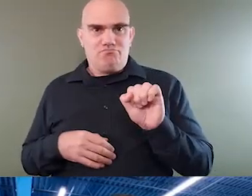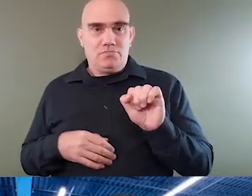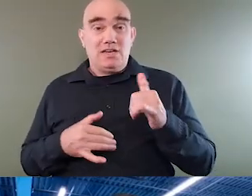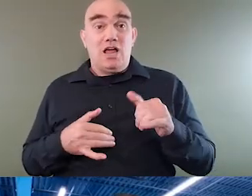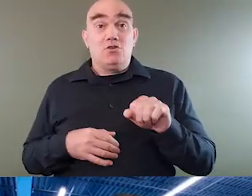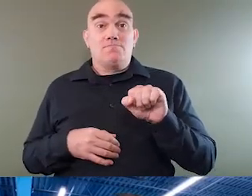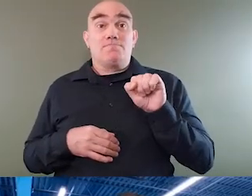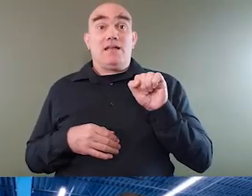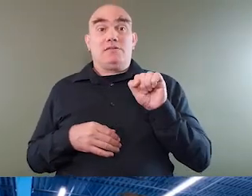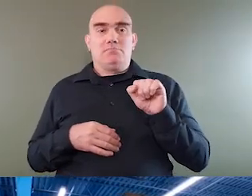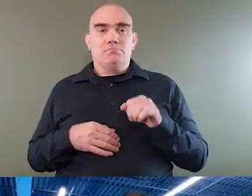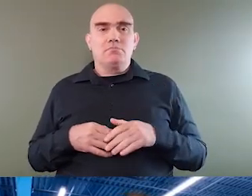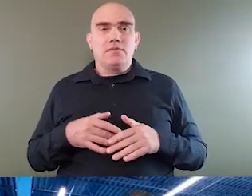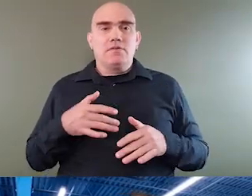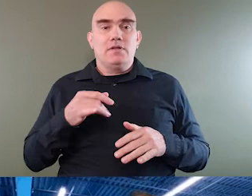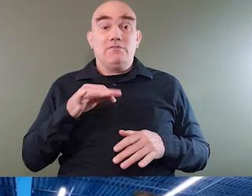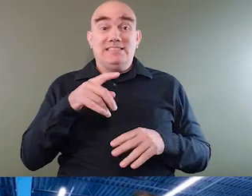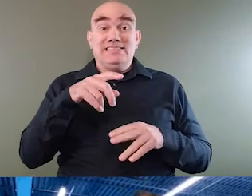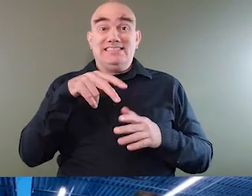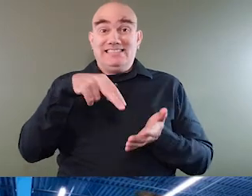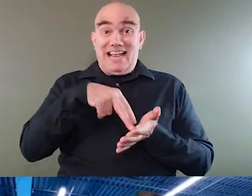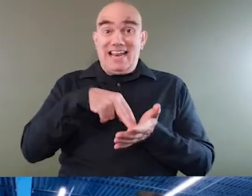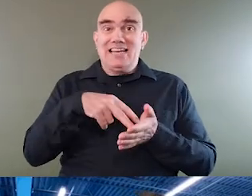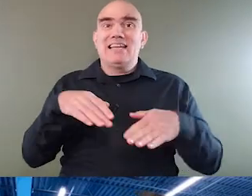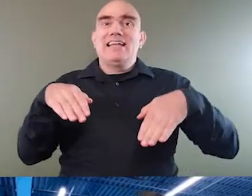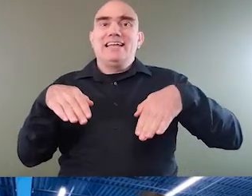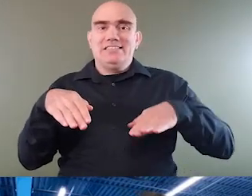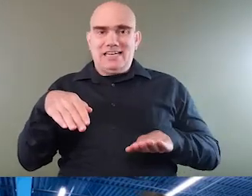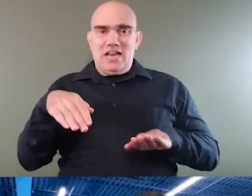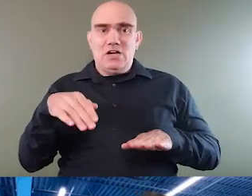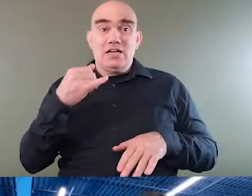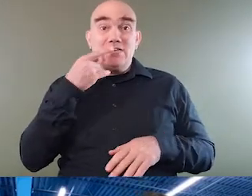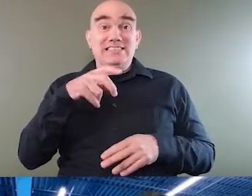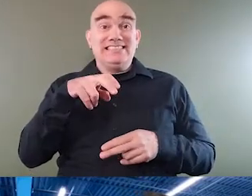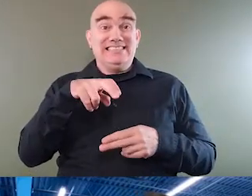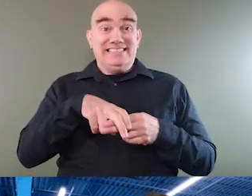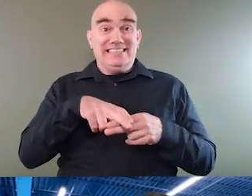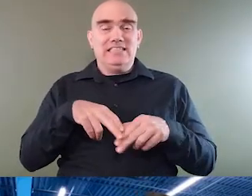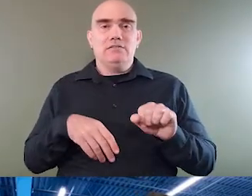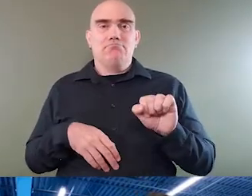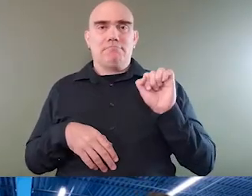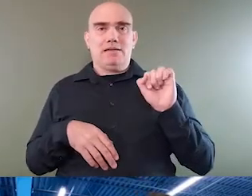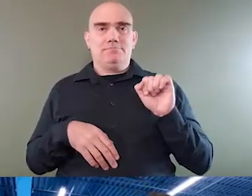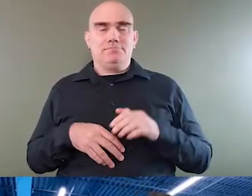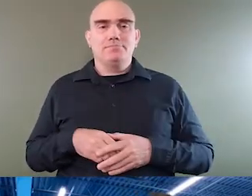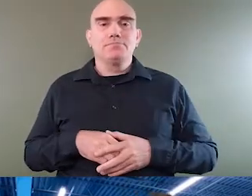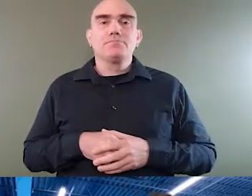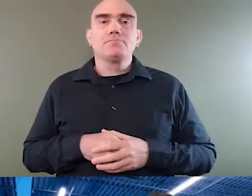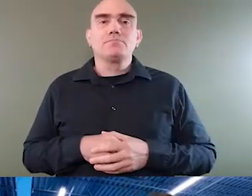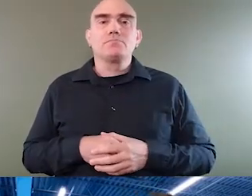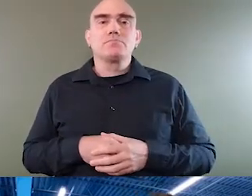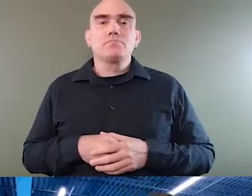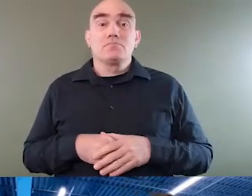weight back. If you're standing, heel down. If you're seated, bring your body posture back.